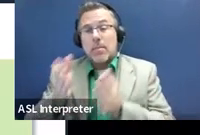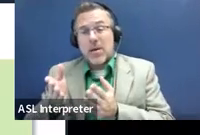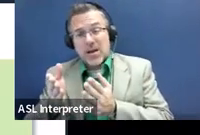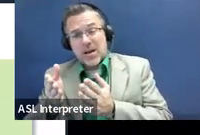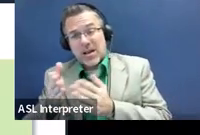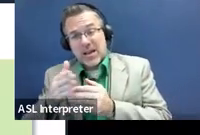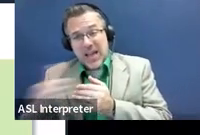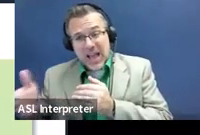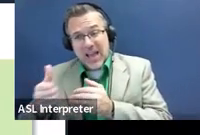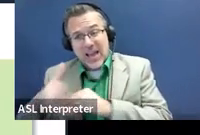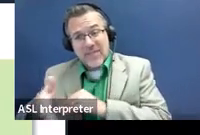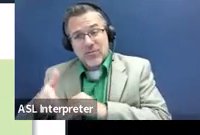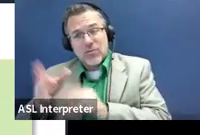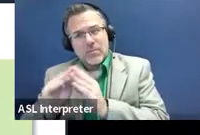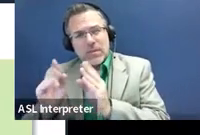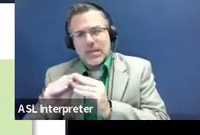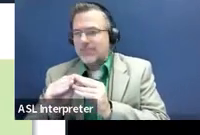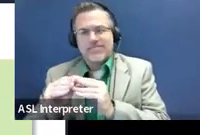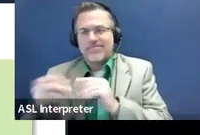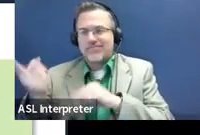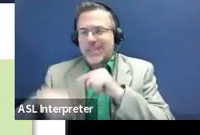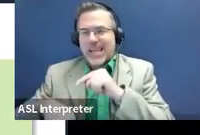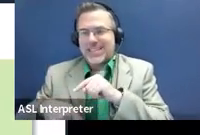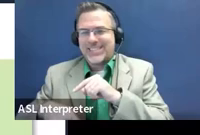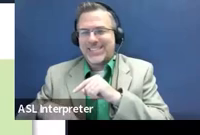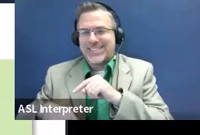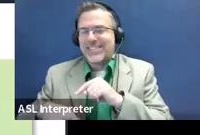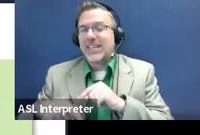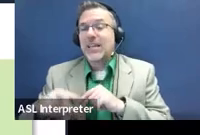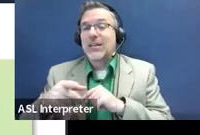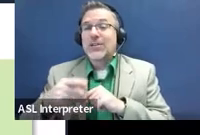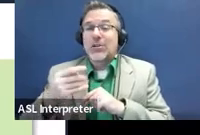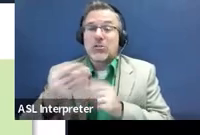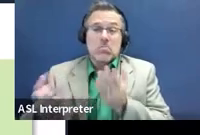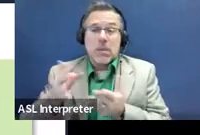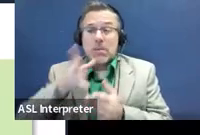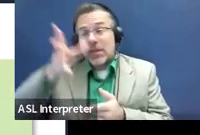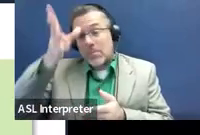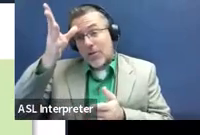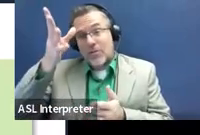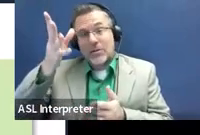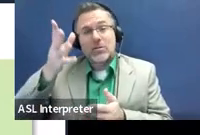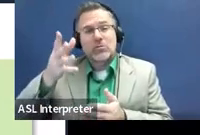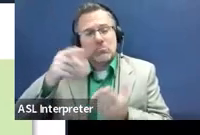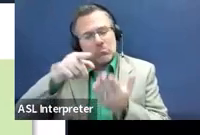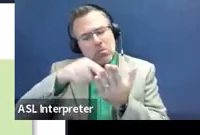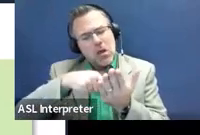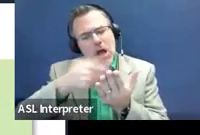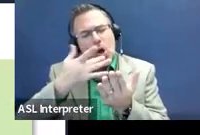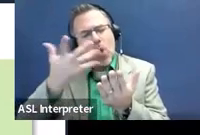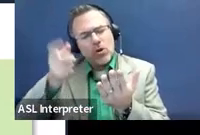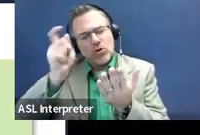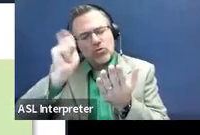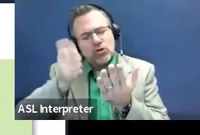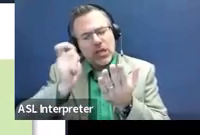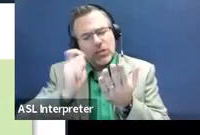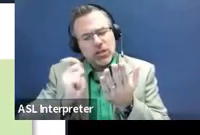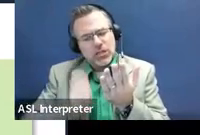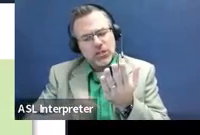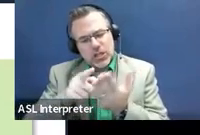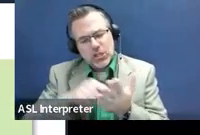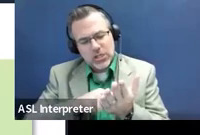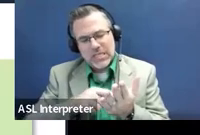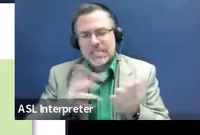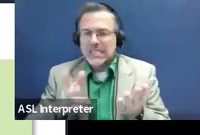change some of the decisions that were made, because the parent may have some thoughts about things. And then you would need to write an